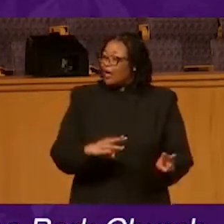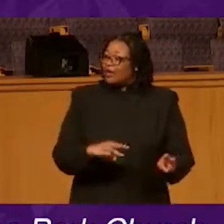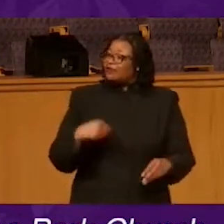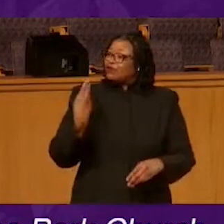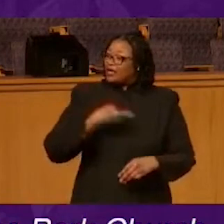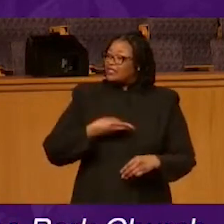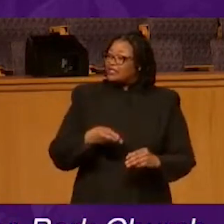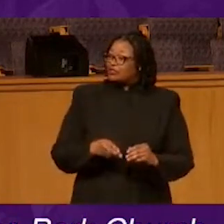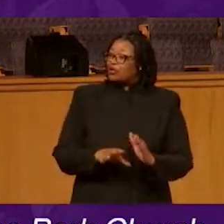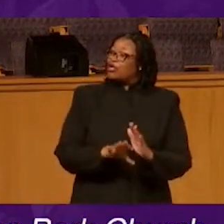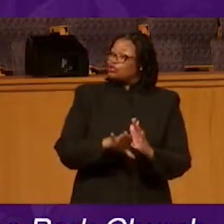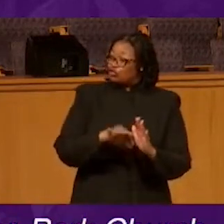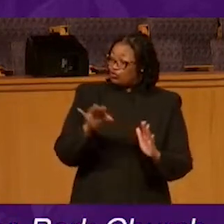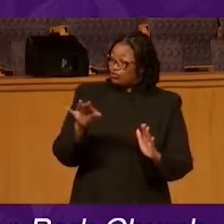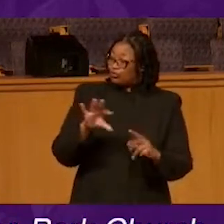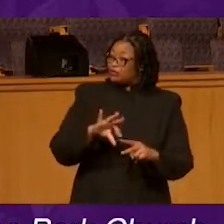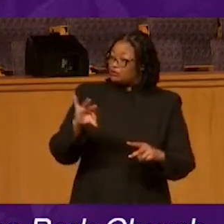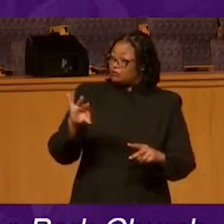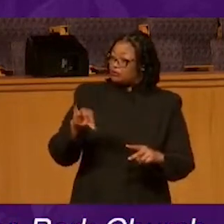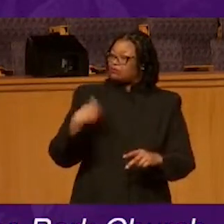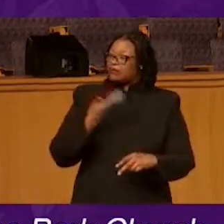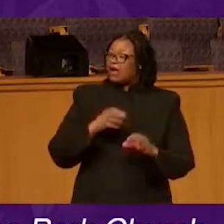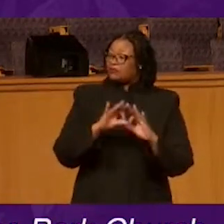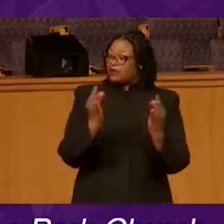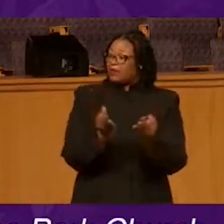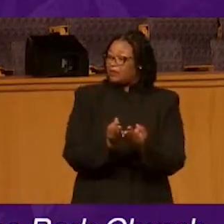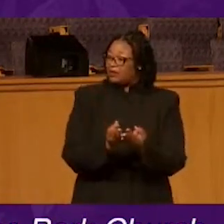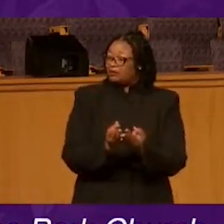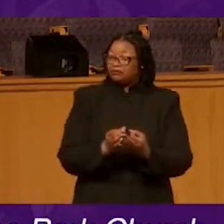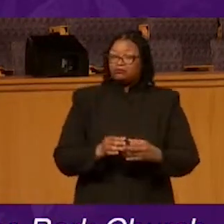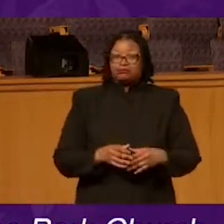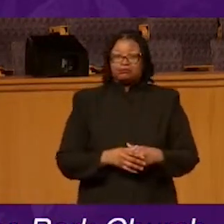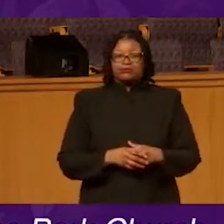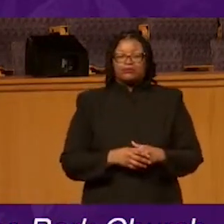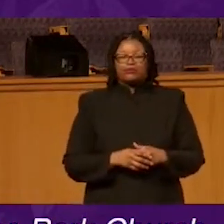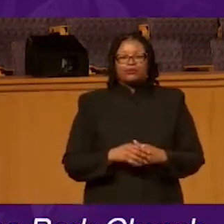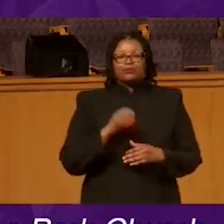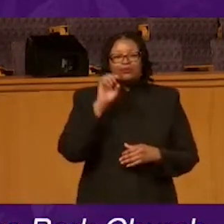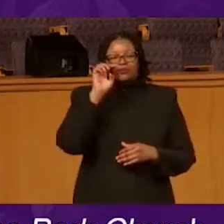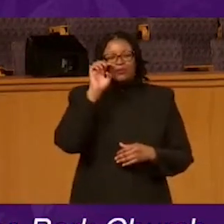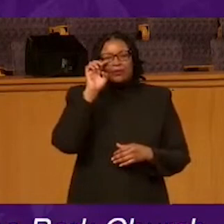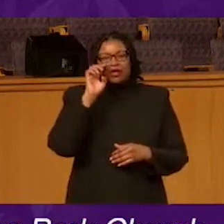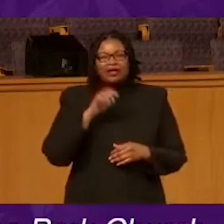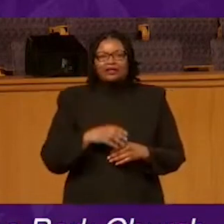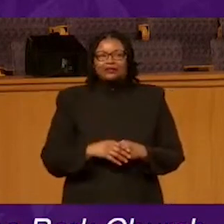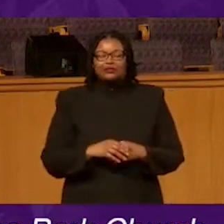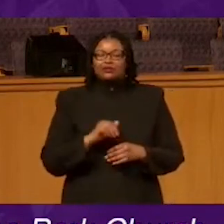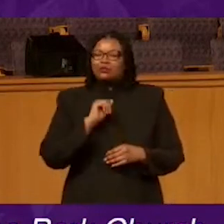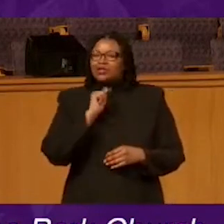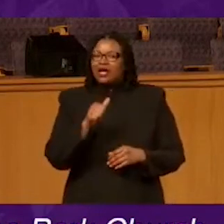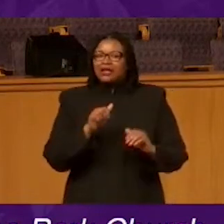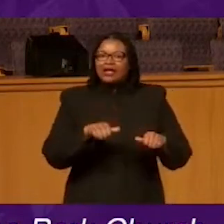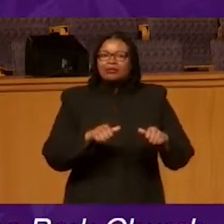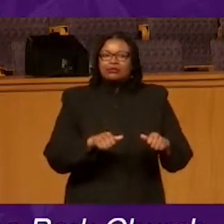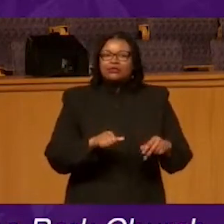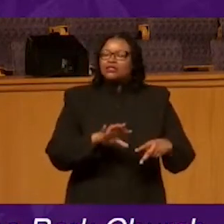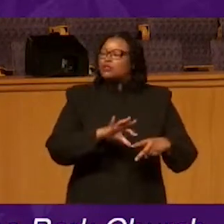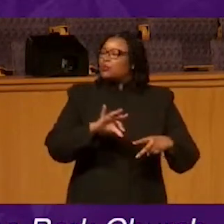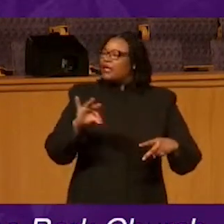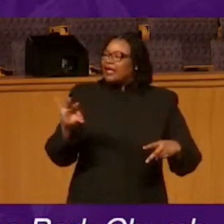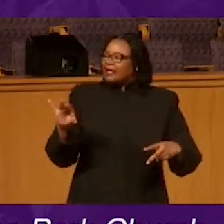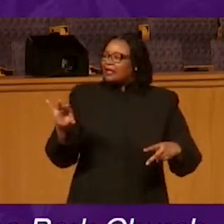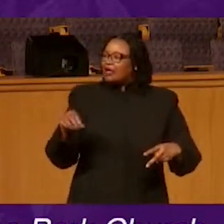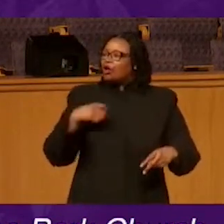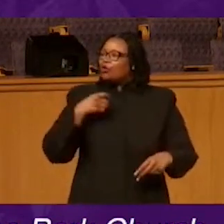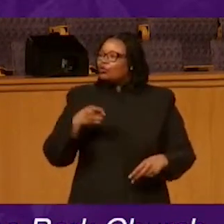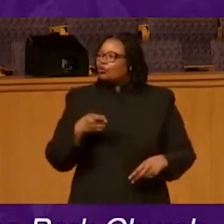which we were born. It's not like you were a zygote and you were able to pick who